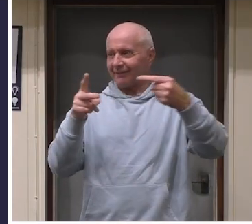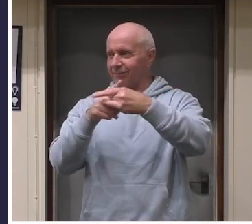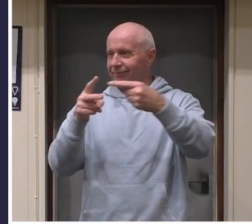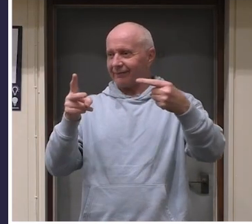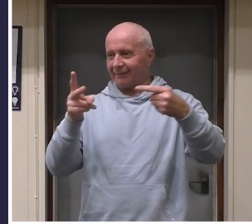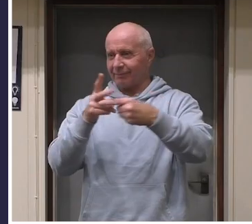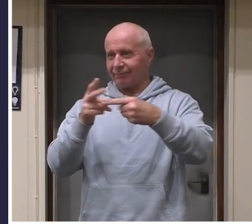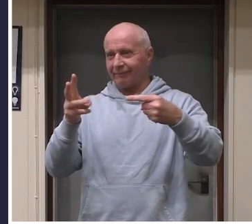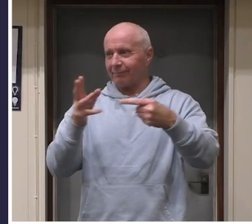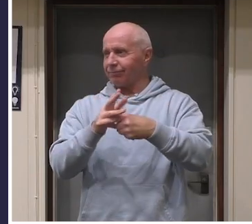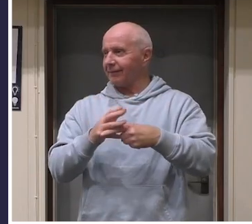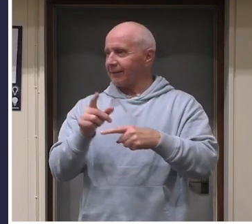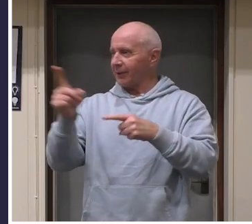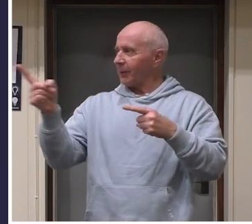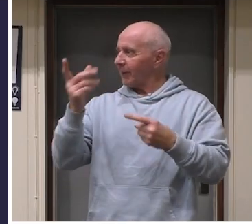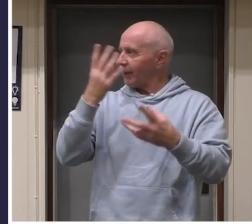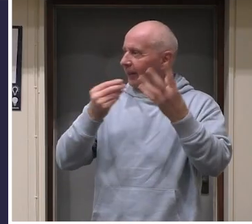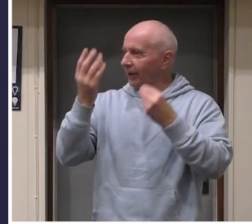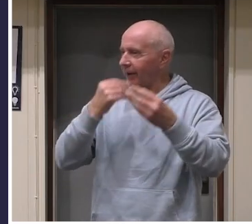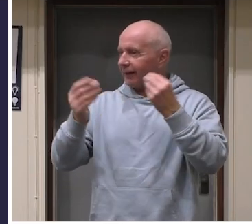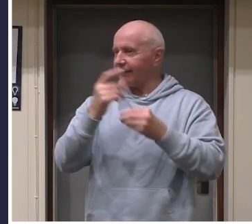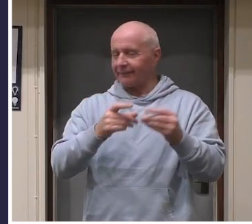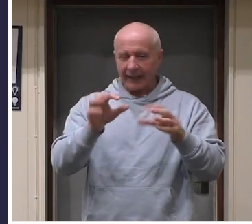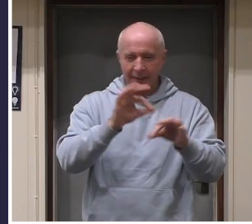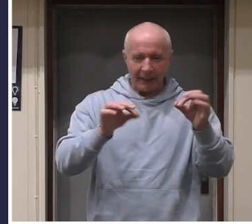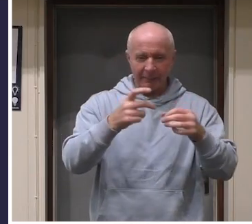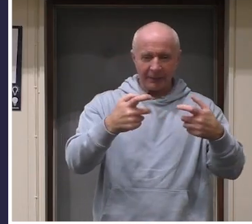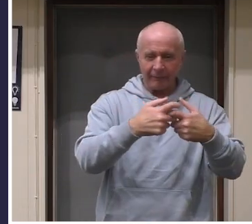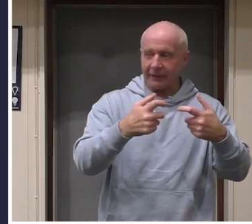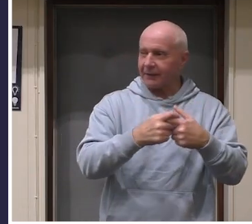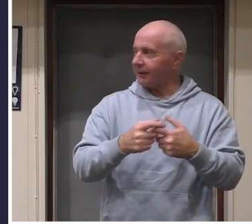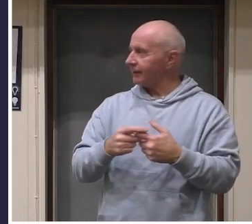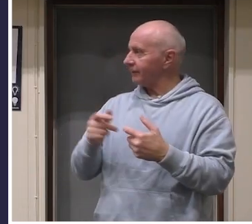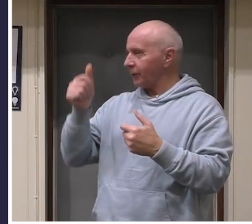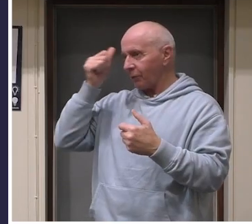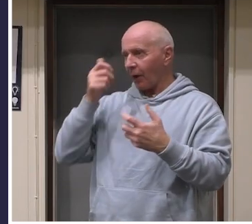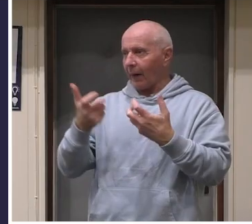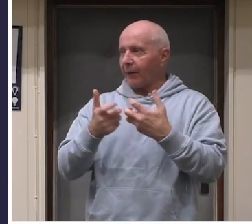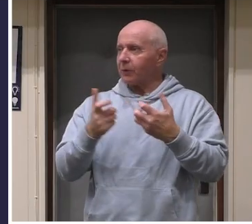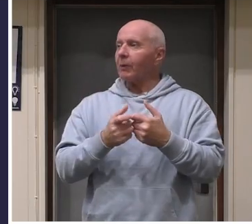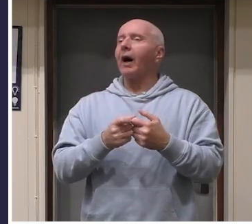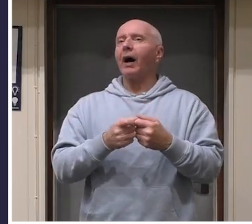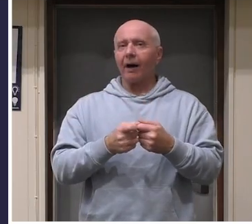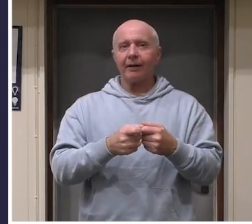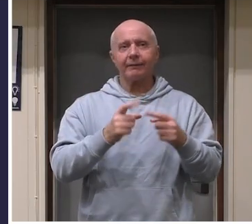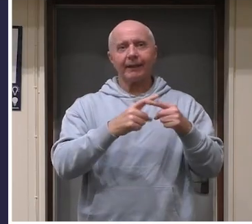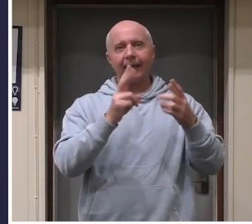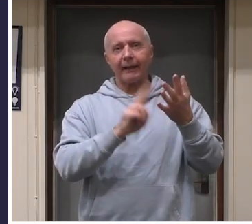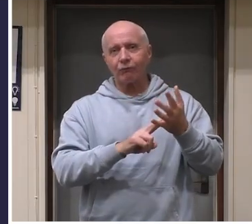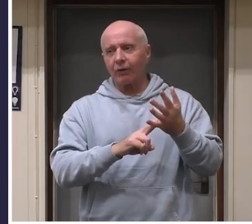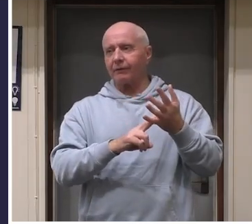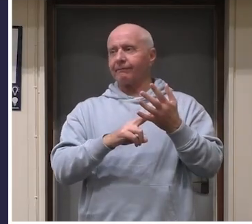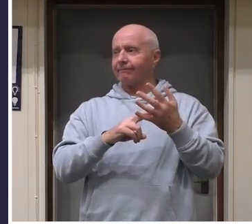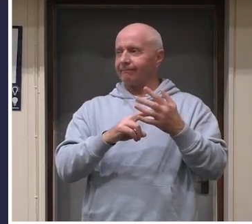you spend decades learning how to do experimental physics. You learn how to operate electron guns. You learn how to build a double-slit